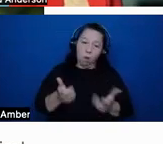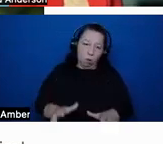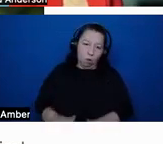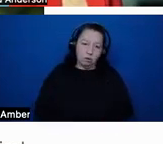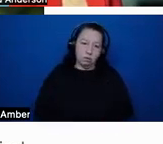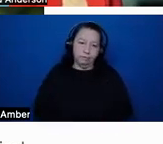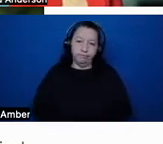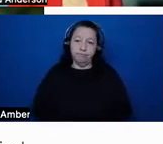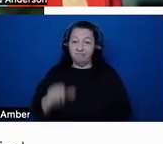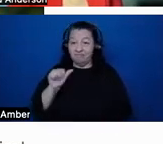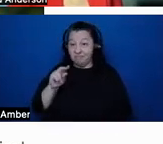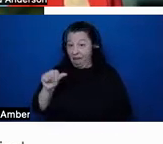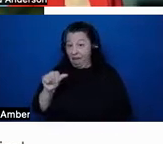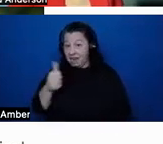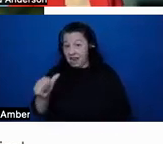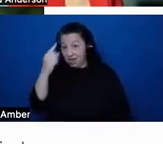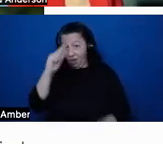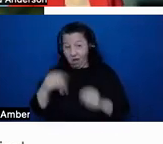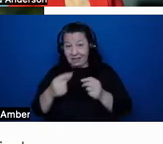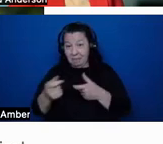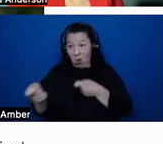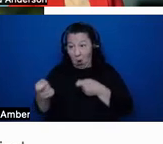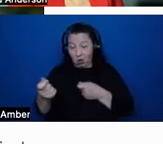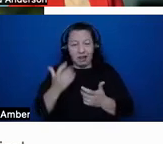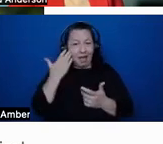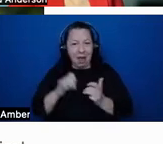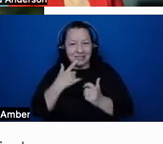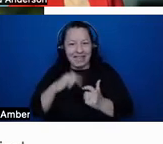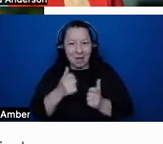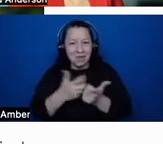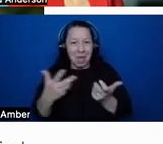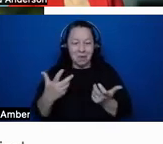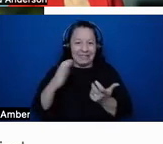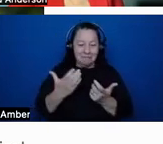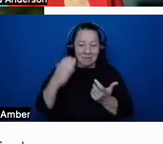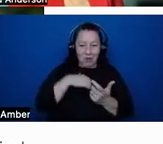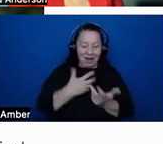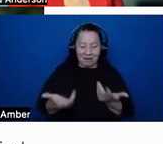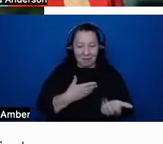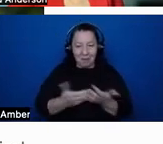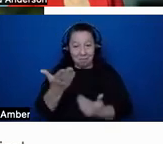Anna, any thoughts on coercion? I don't know how to phrase that without sounding strange, but.